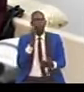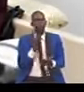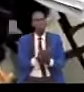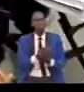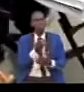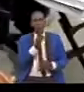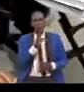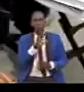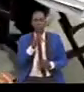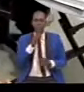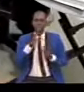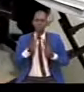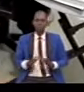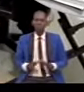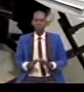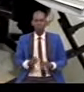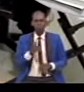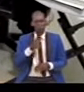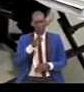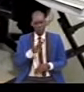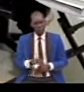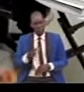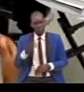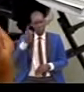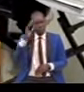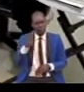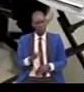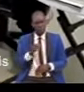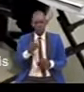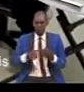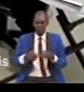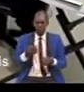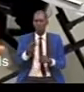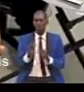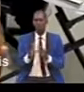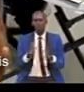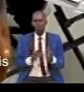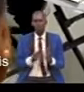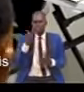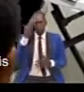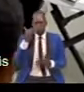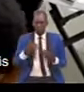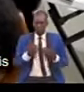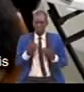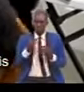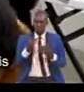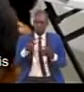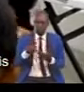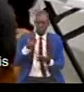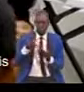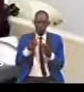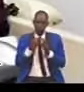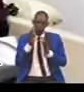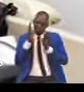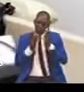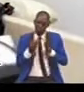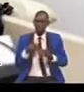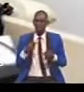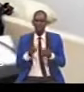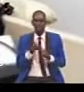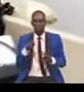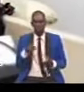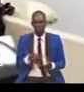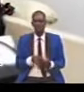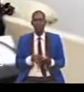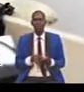quiet. You're a child of God, a friend of Jesus. Why have you chosen to embarrass me like this? Your dad